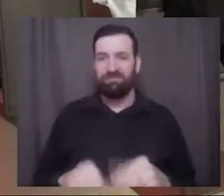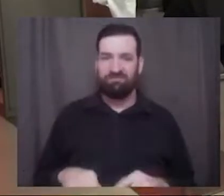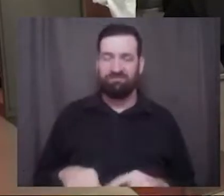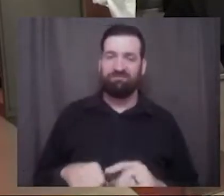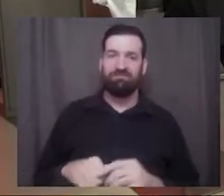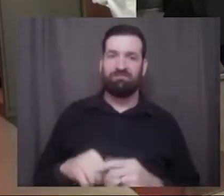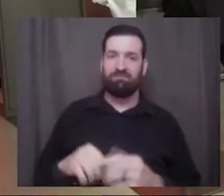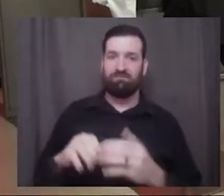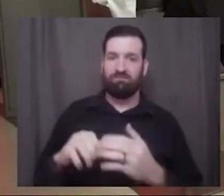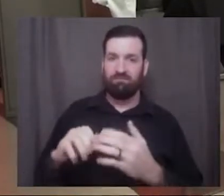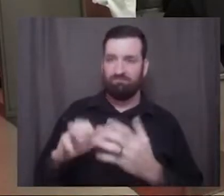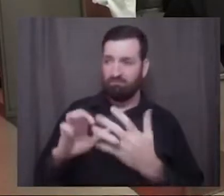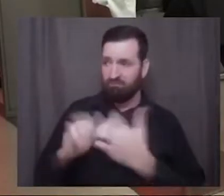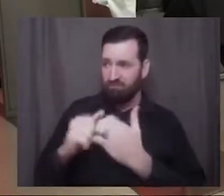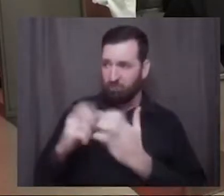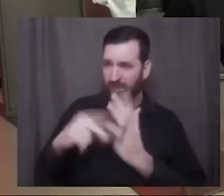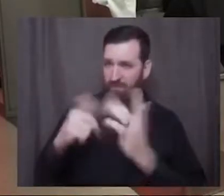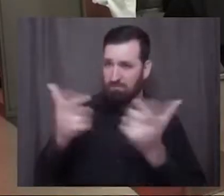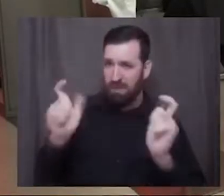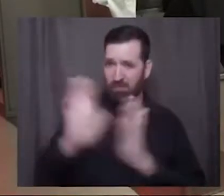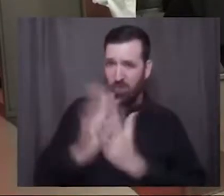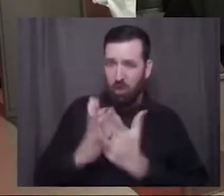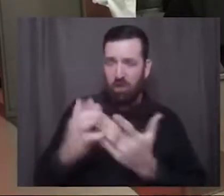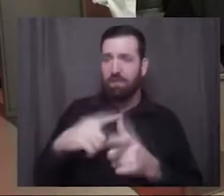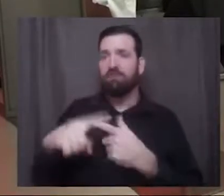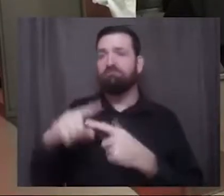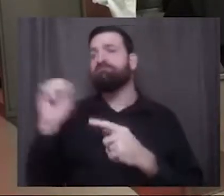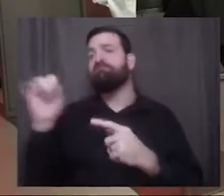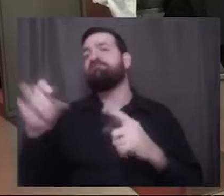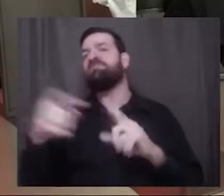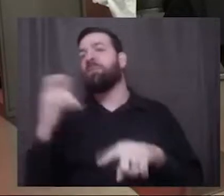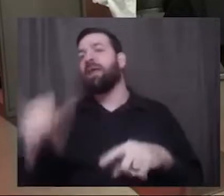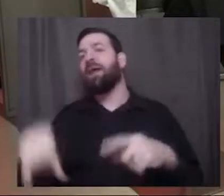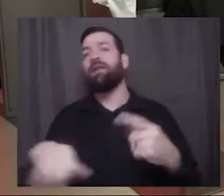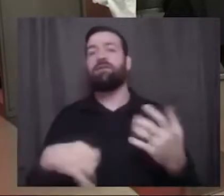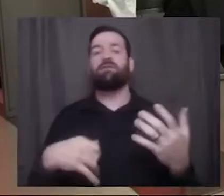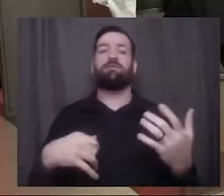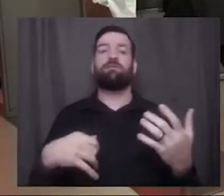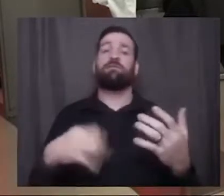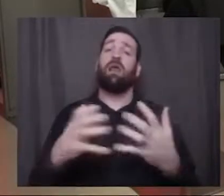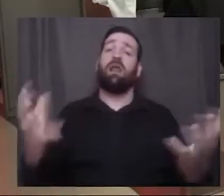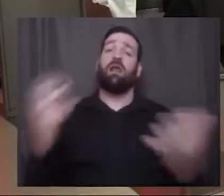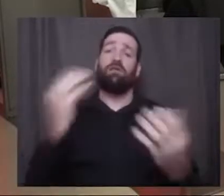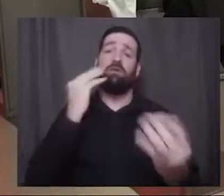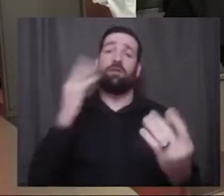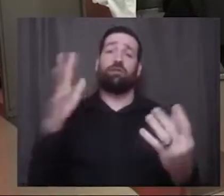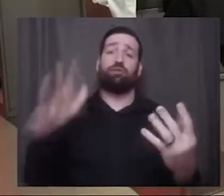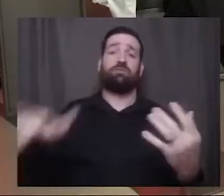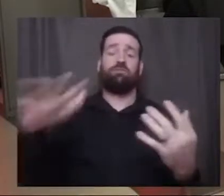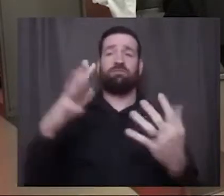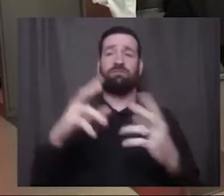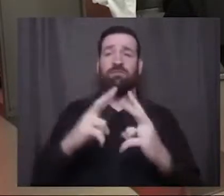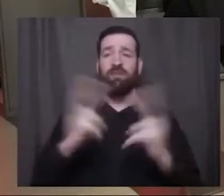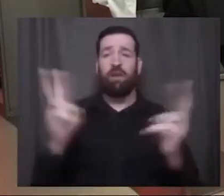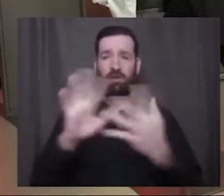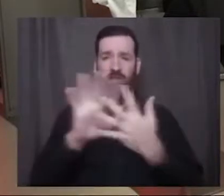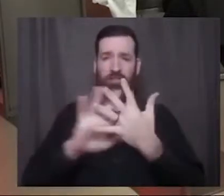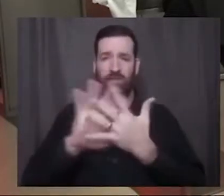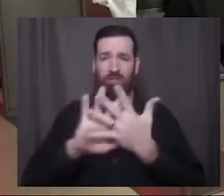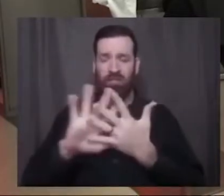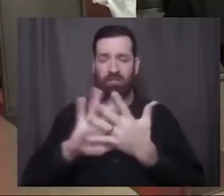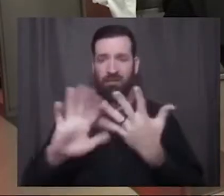book and telling you what they found out from that big book, or and there's a lot of information out there that gets very convoluted. So how do you work through that